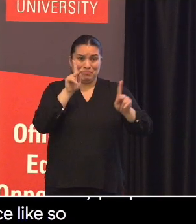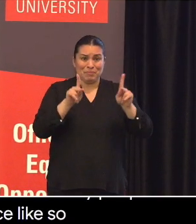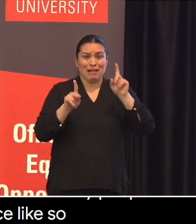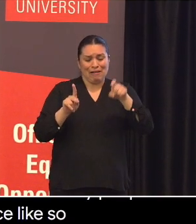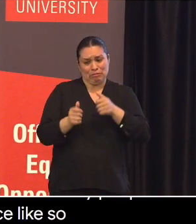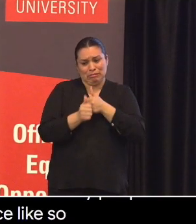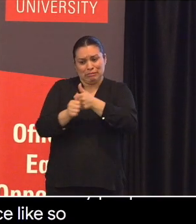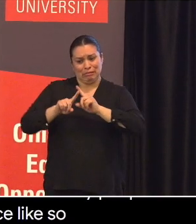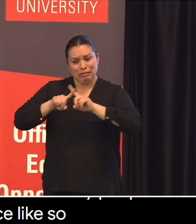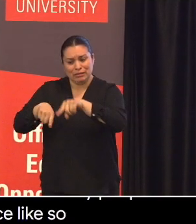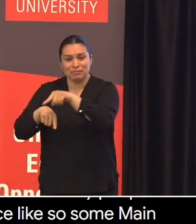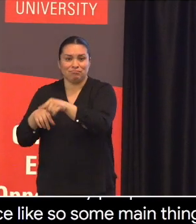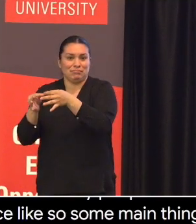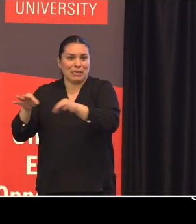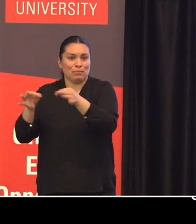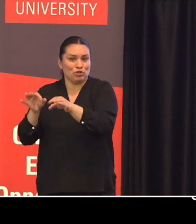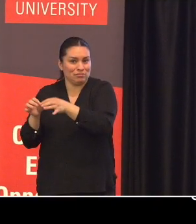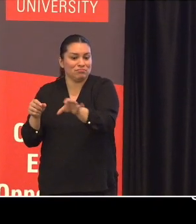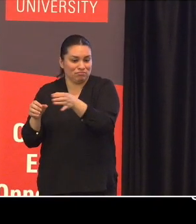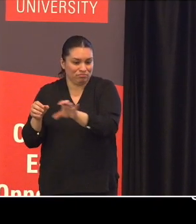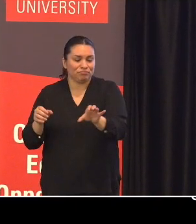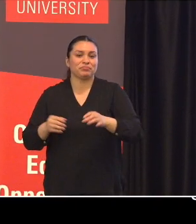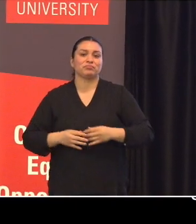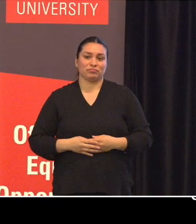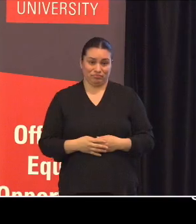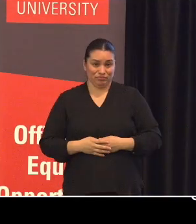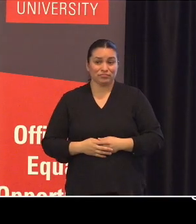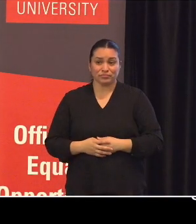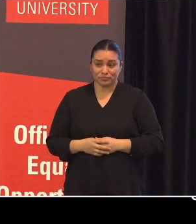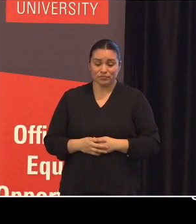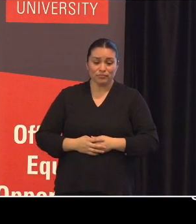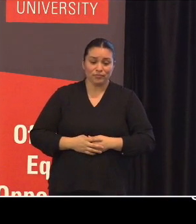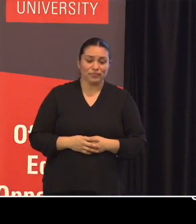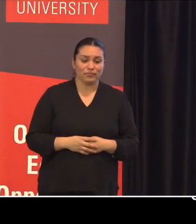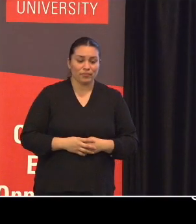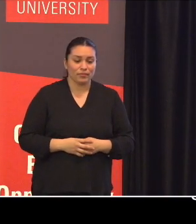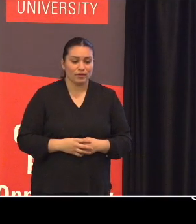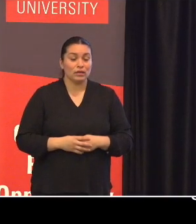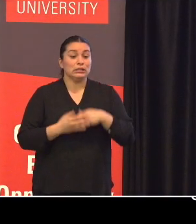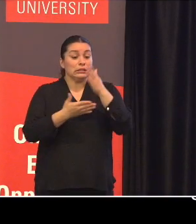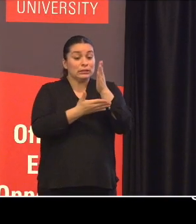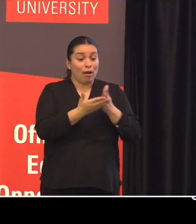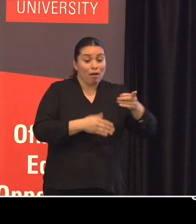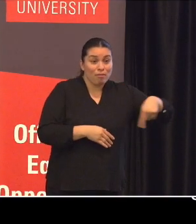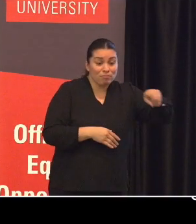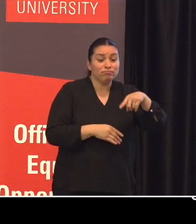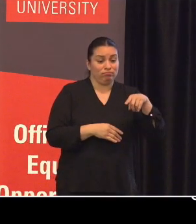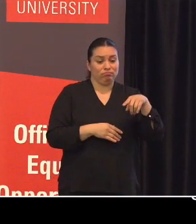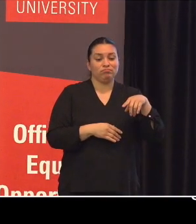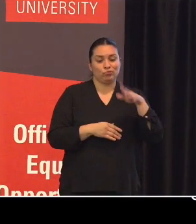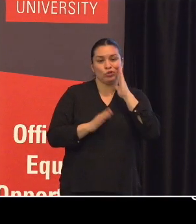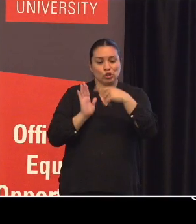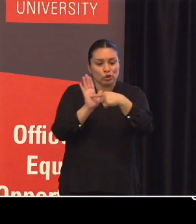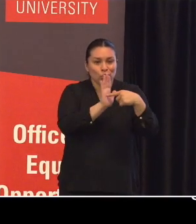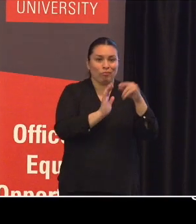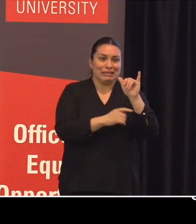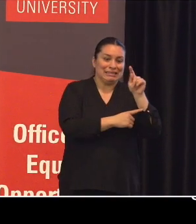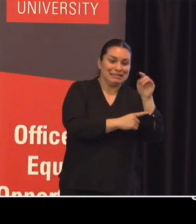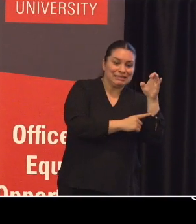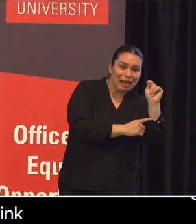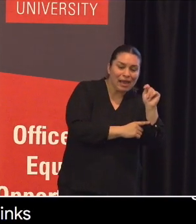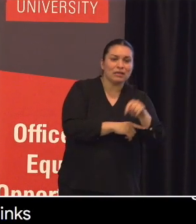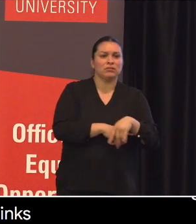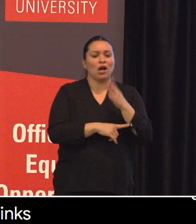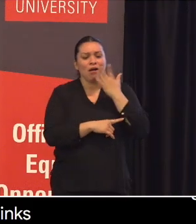So some main things we're gonna talk about and examples I'm gonna show you, things like text, color, images, multimedia,